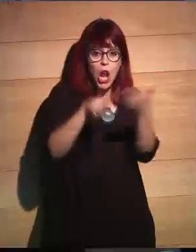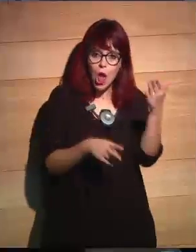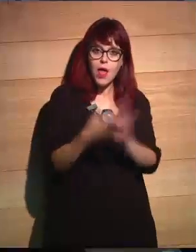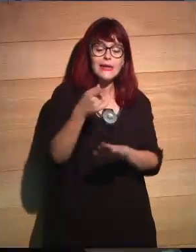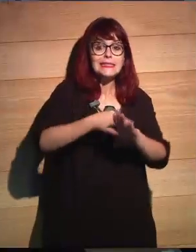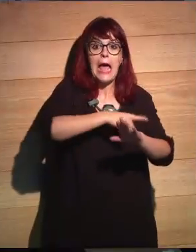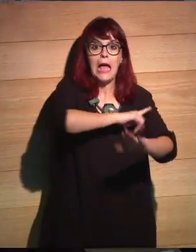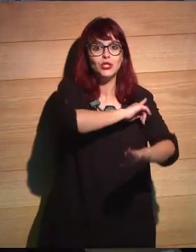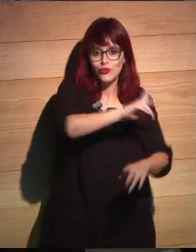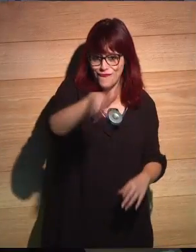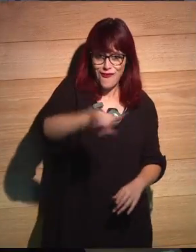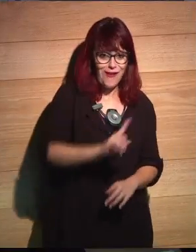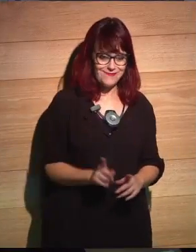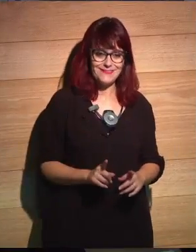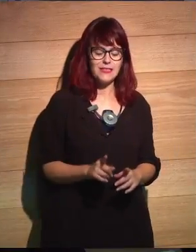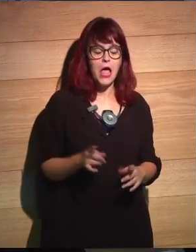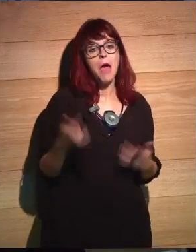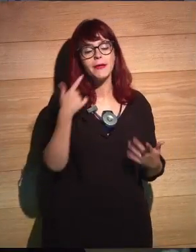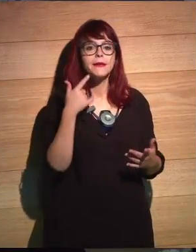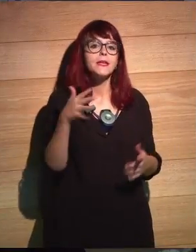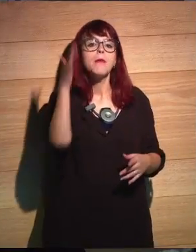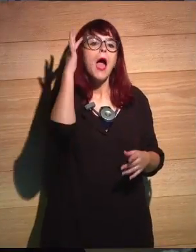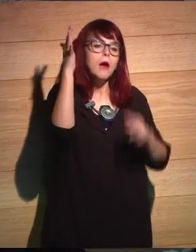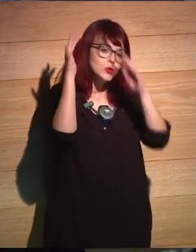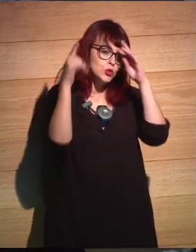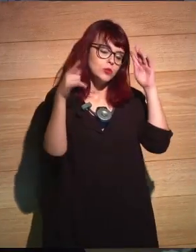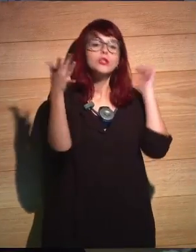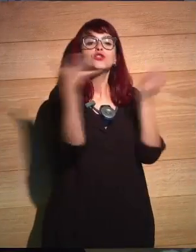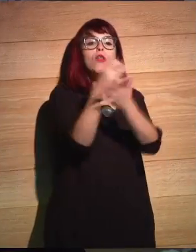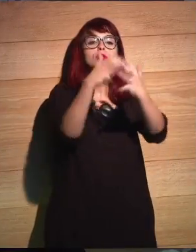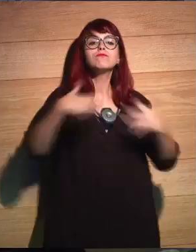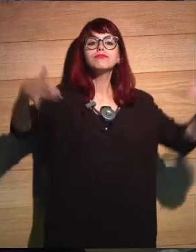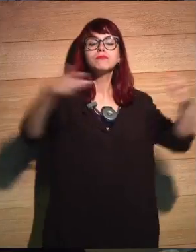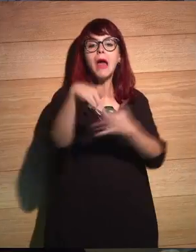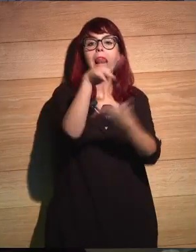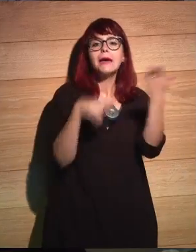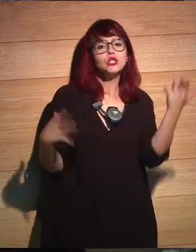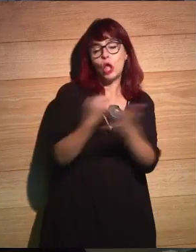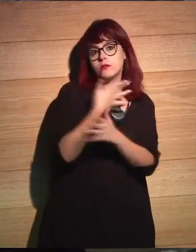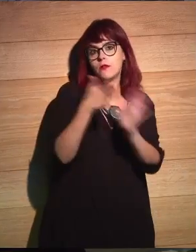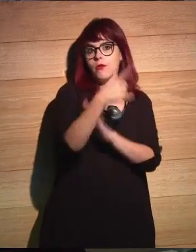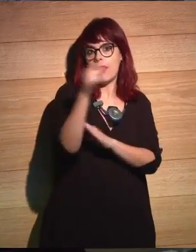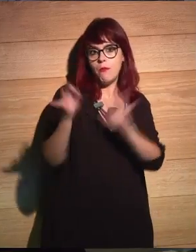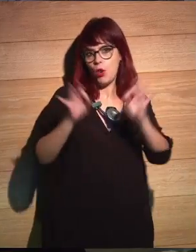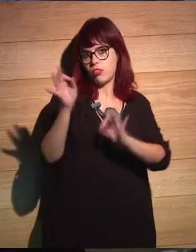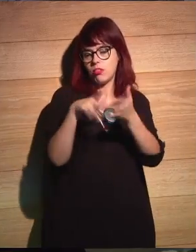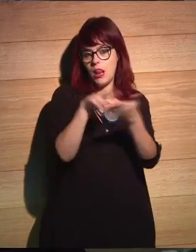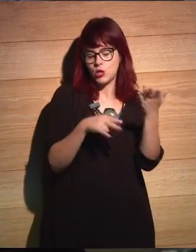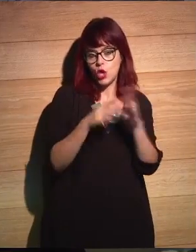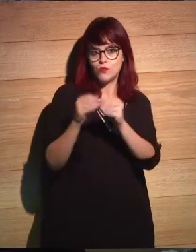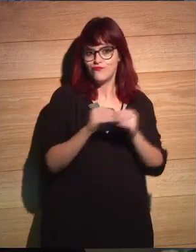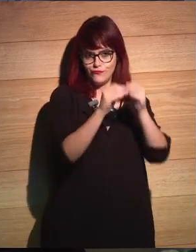throw us any urban legends. People are reading. Well, let's imagine that all the people present here